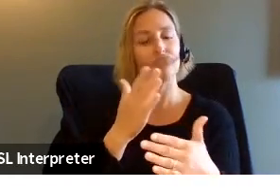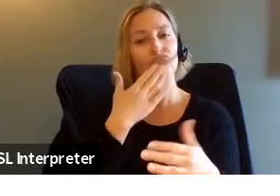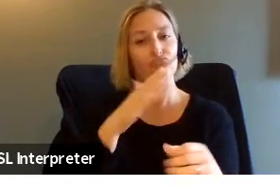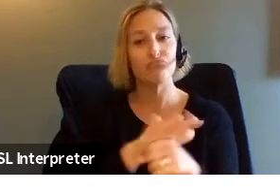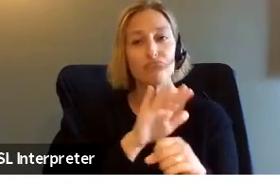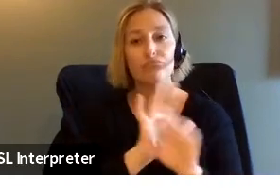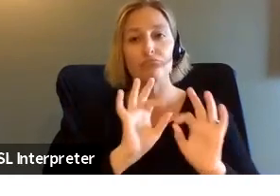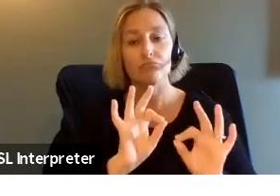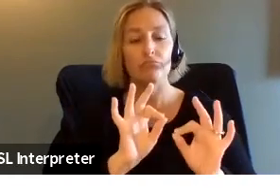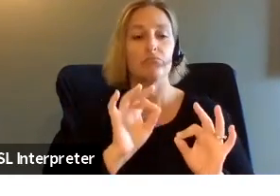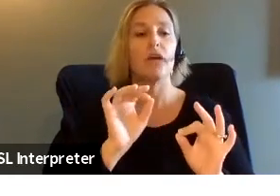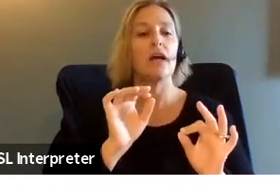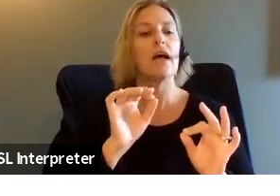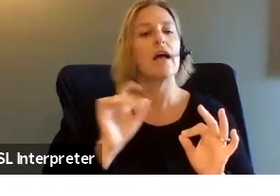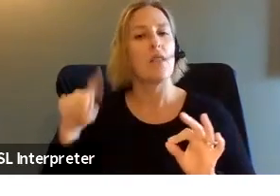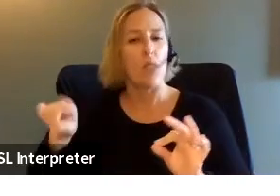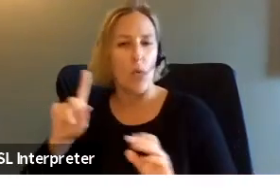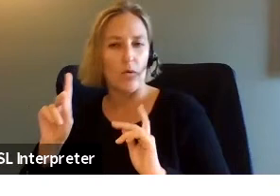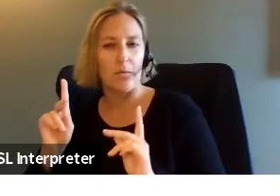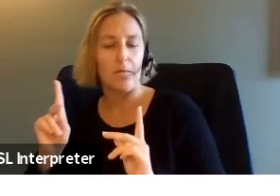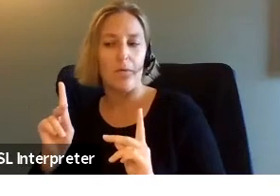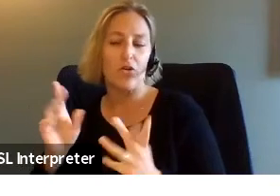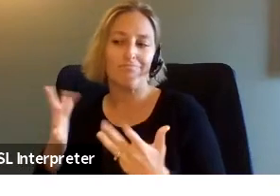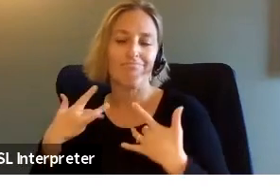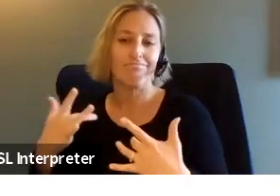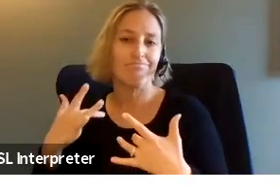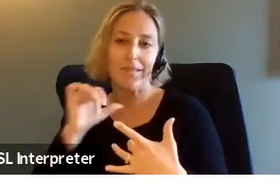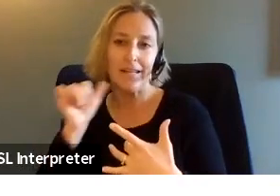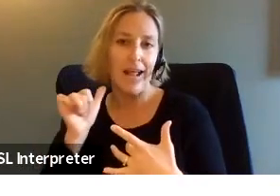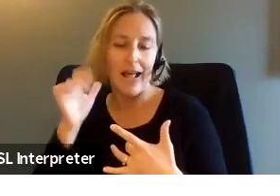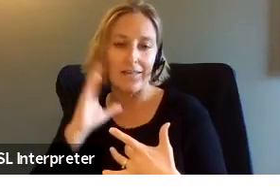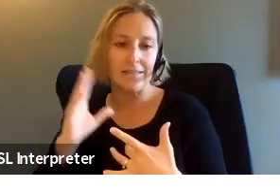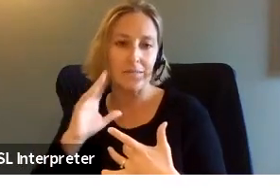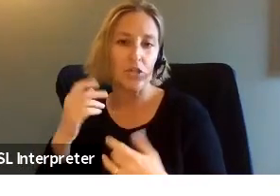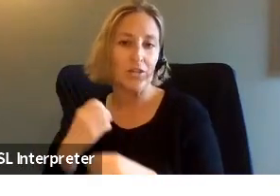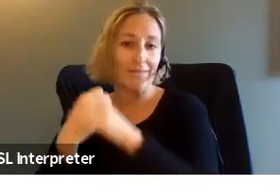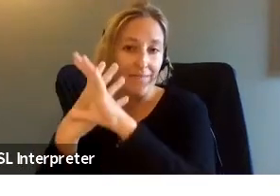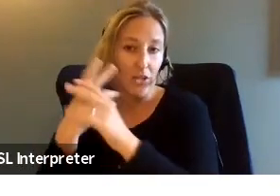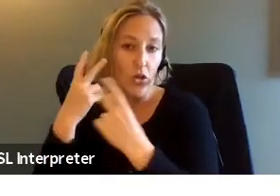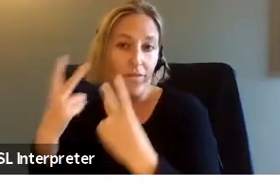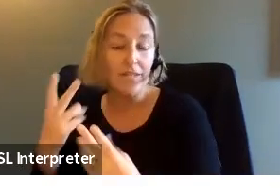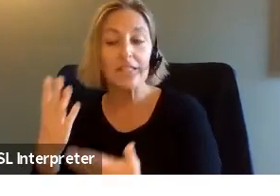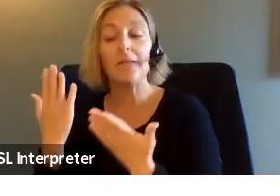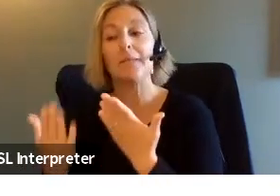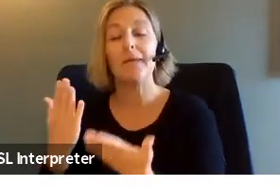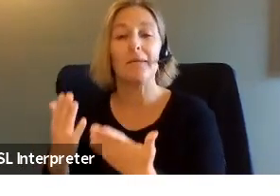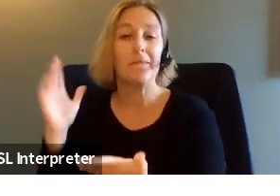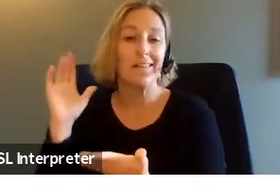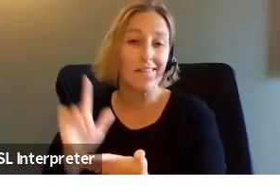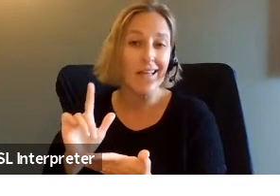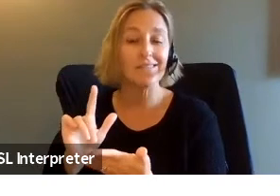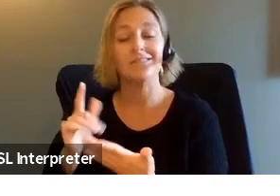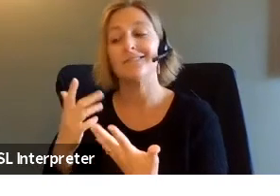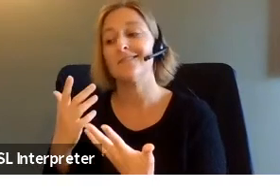sign were less likely to have a video visit, less likely to have a specialty care visit,